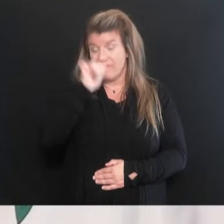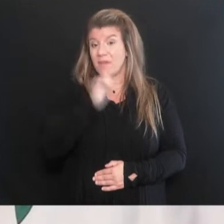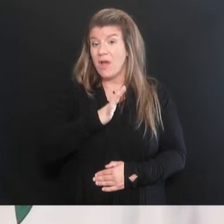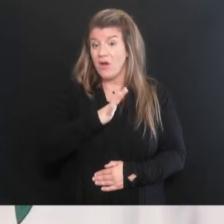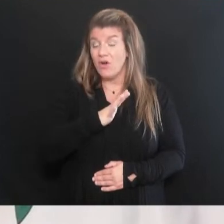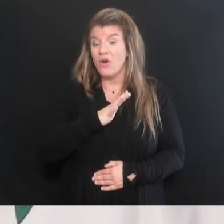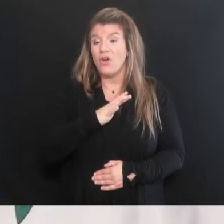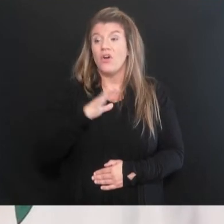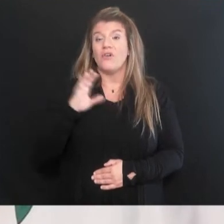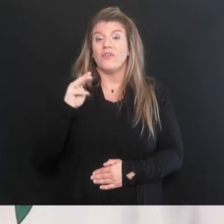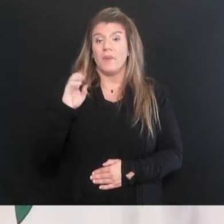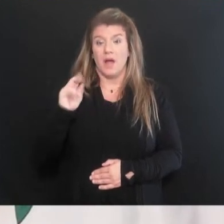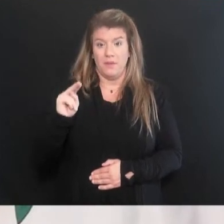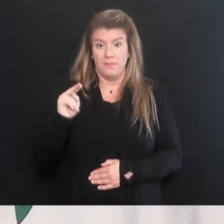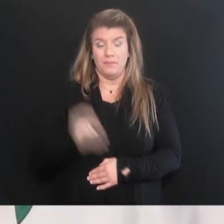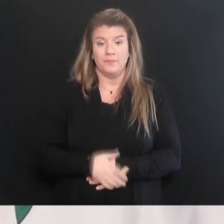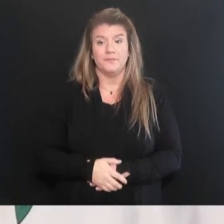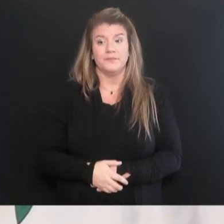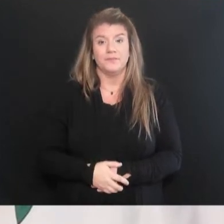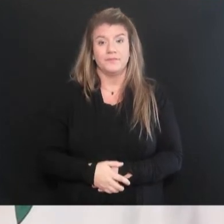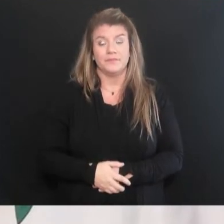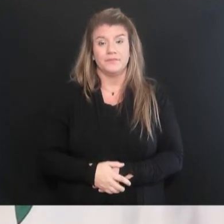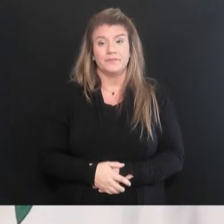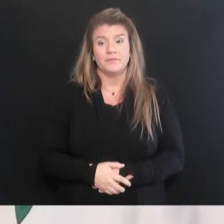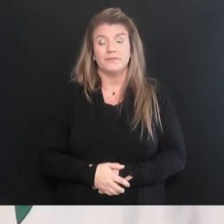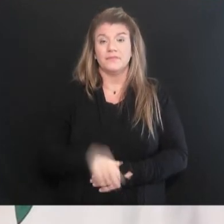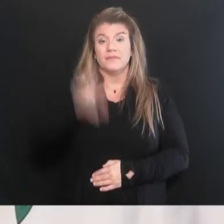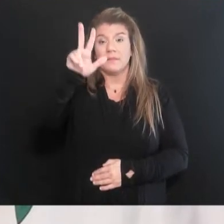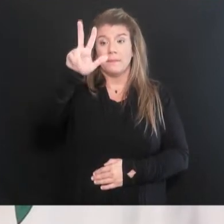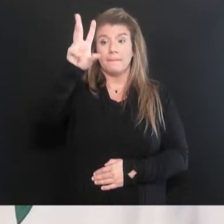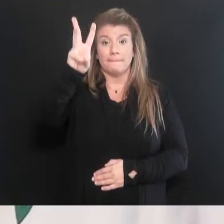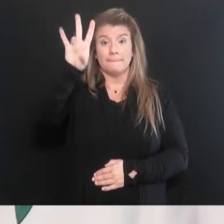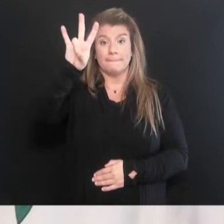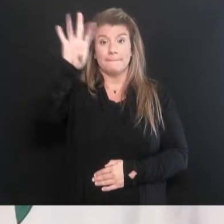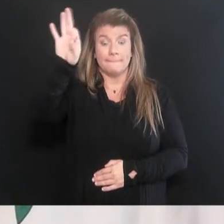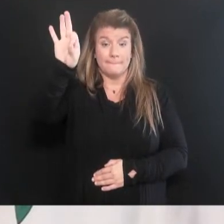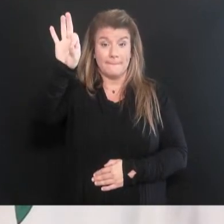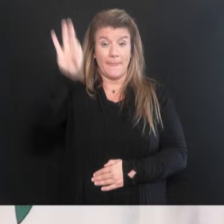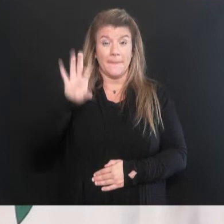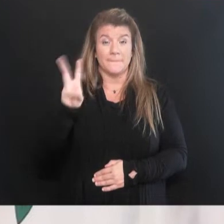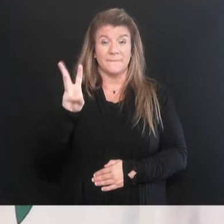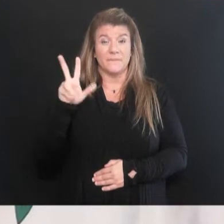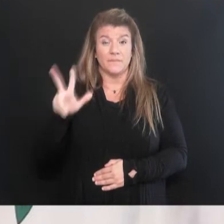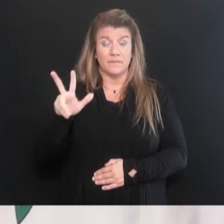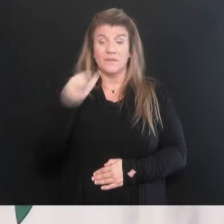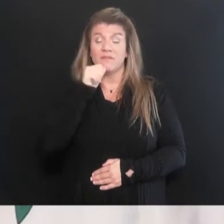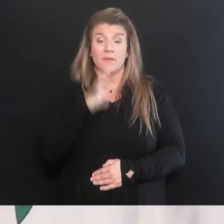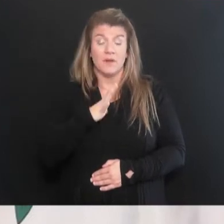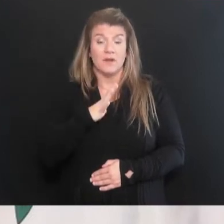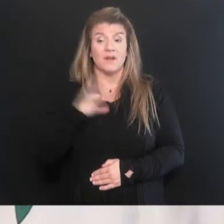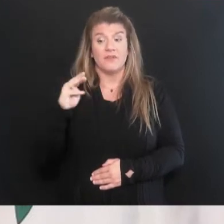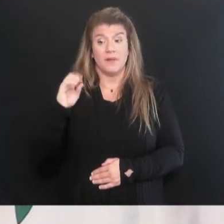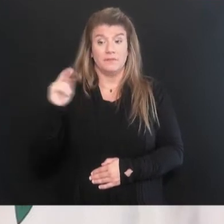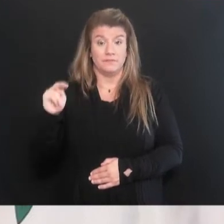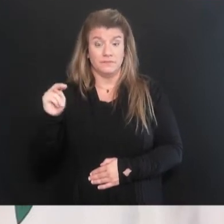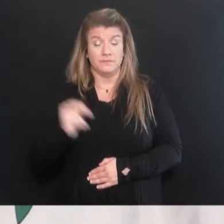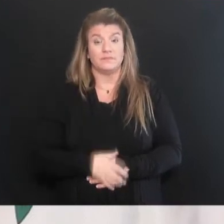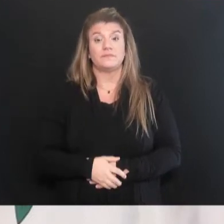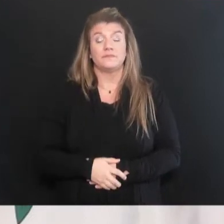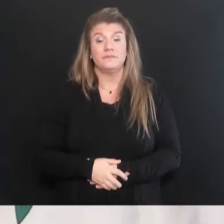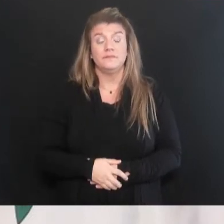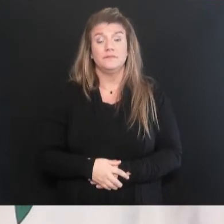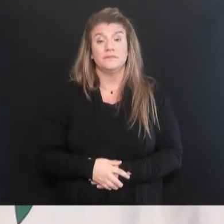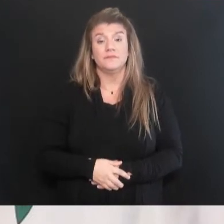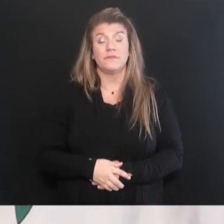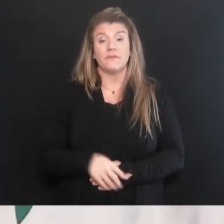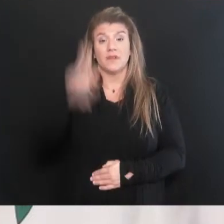female from Monongalia County. The 3,679th death, a 63-year-old female from Monongalia County.